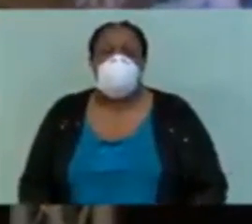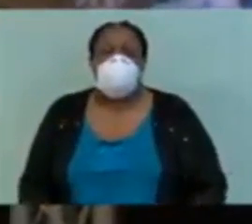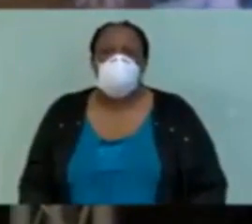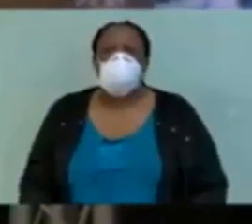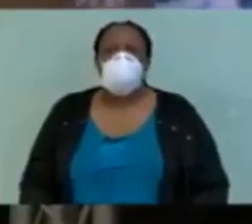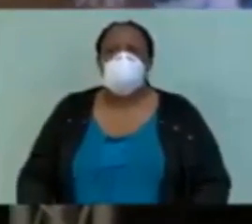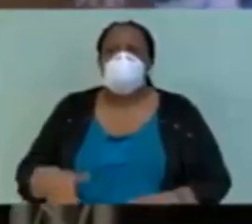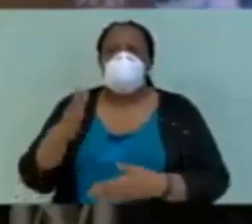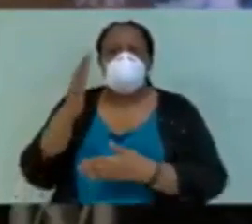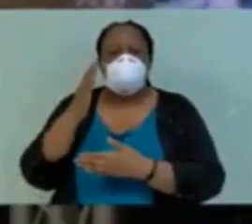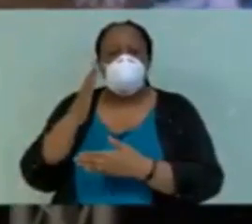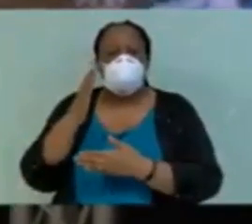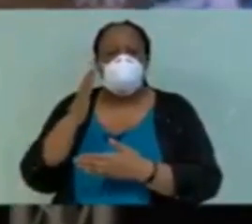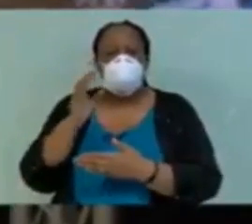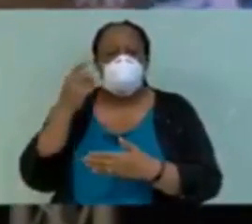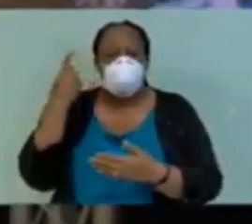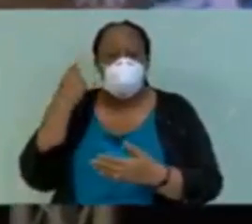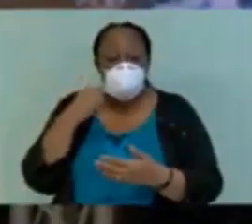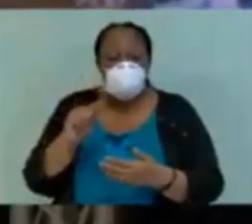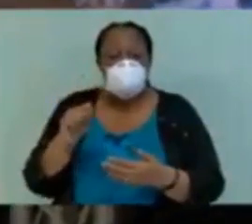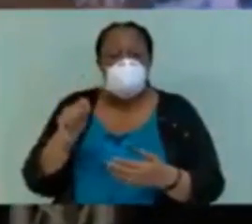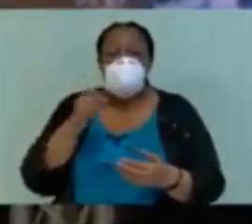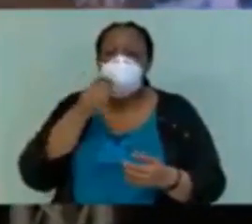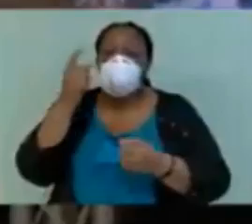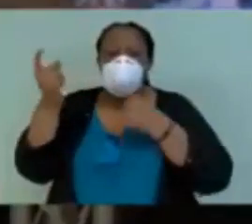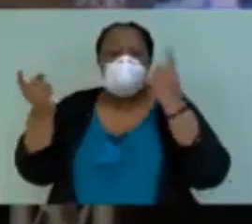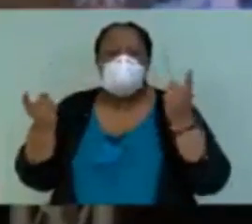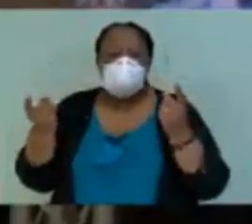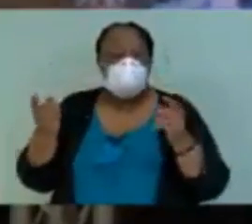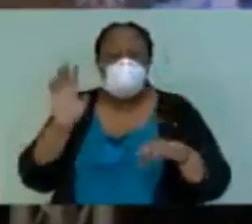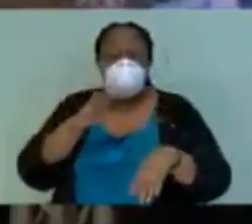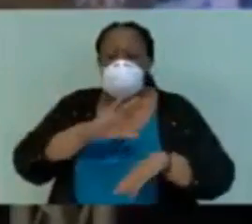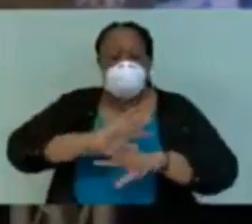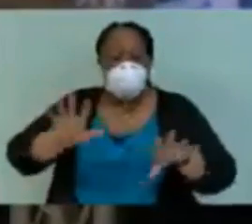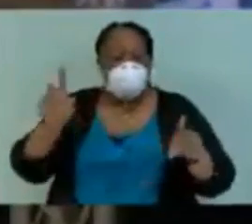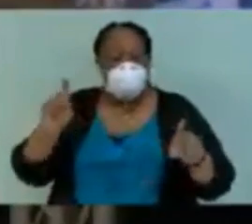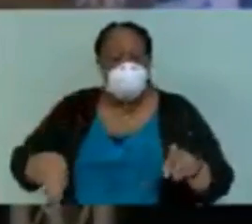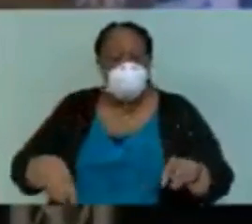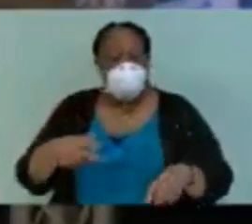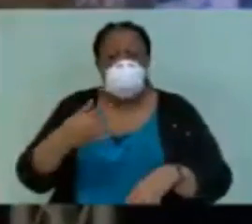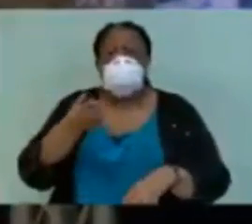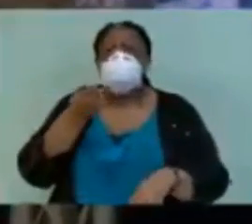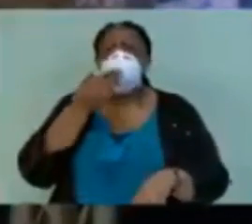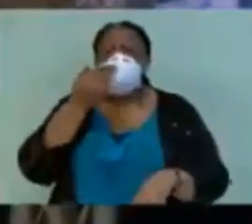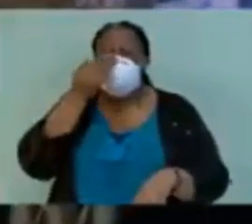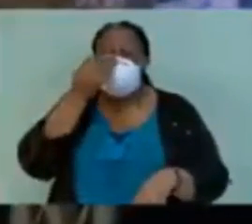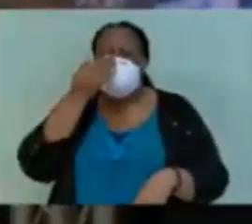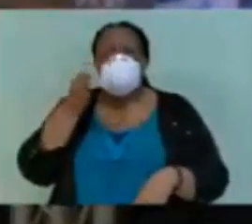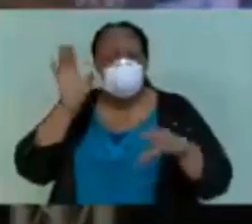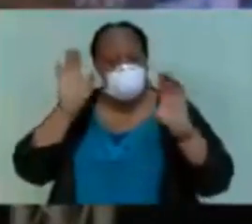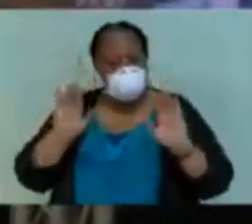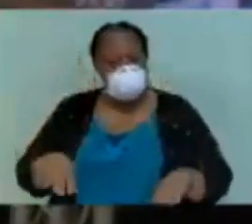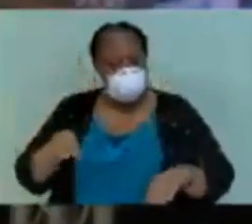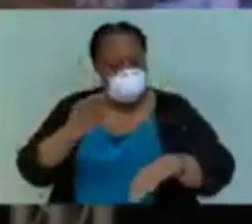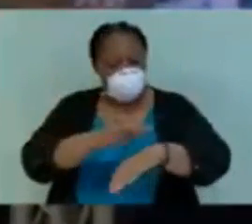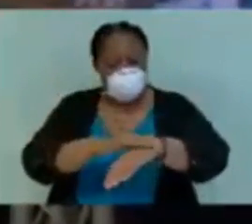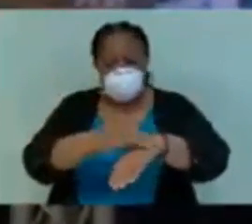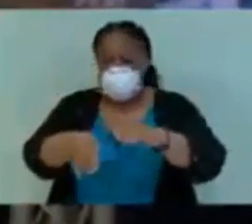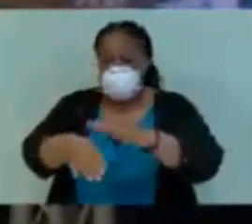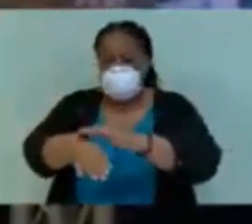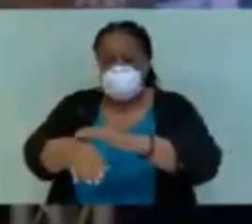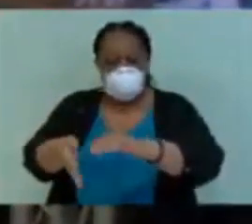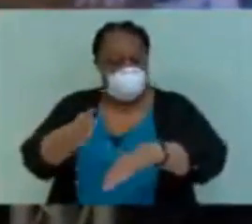you might also be infectious. And the way you control that is by making sure you stay 6 feet away from